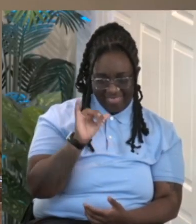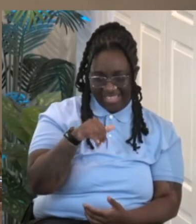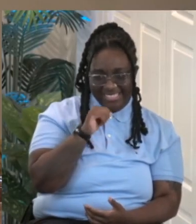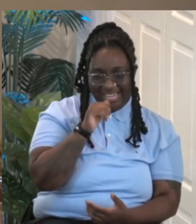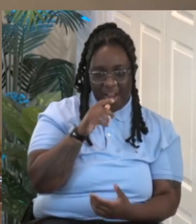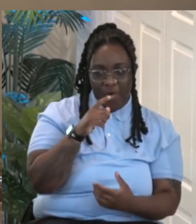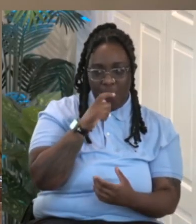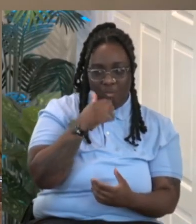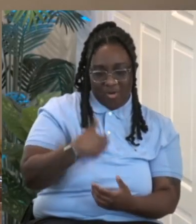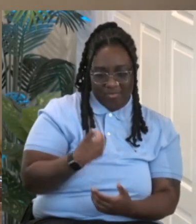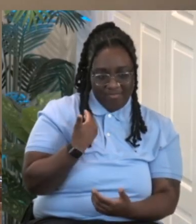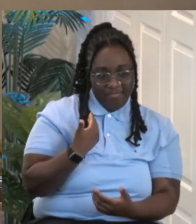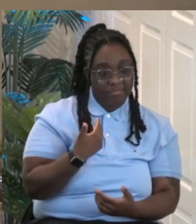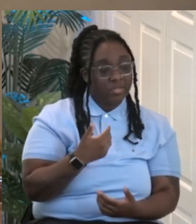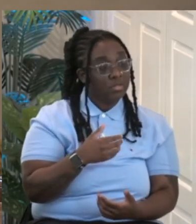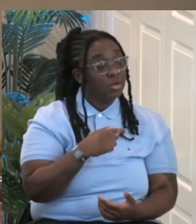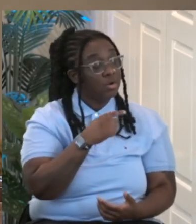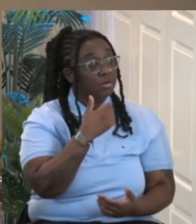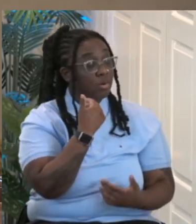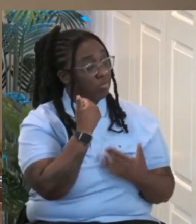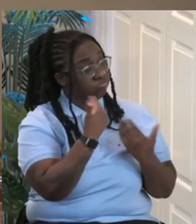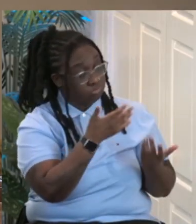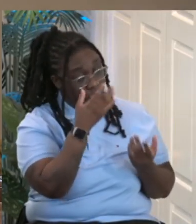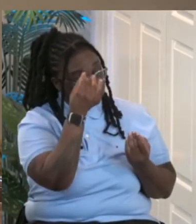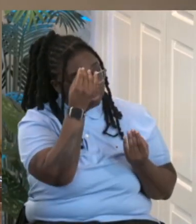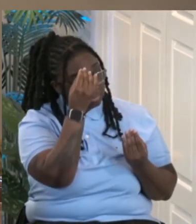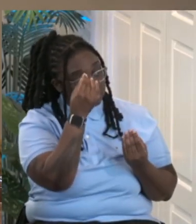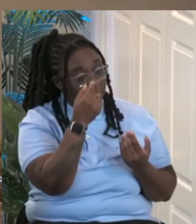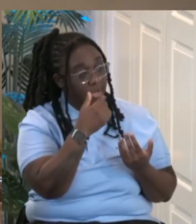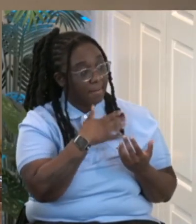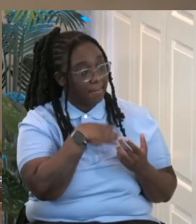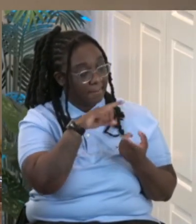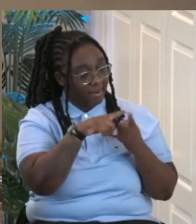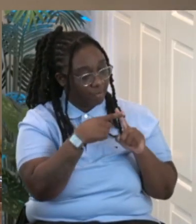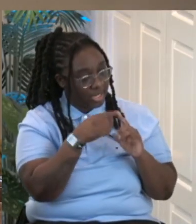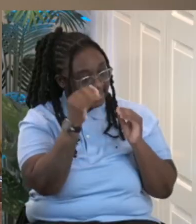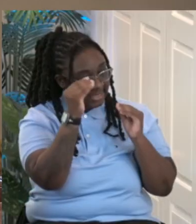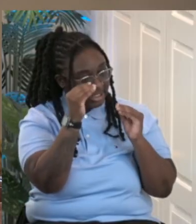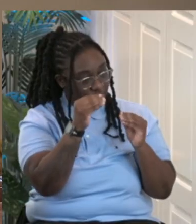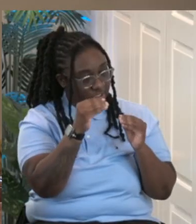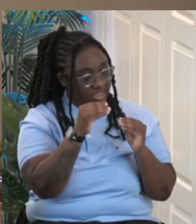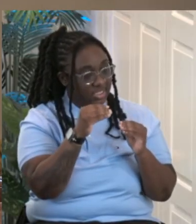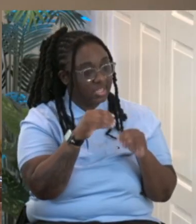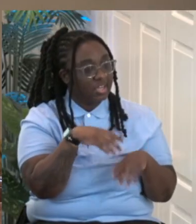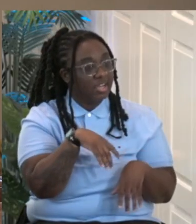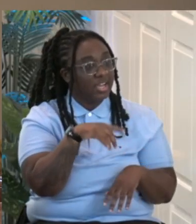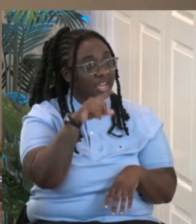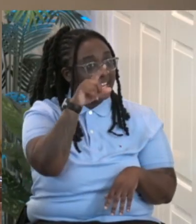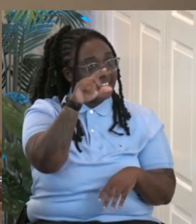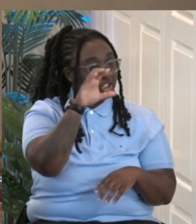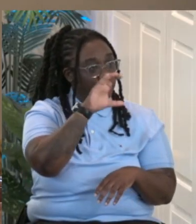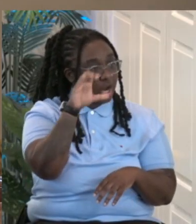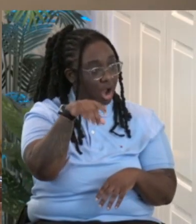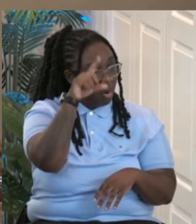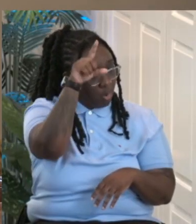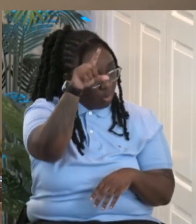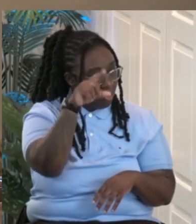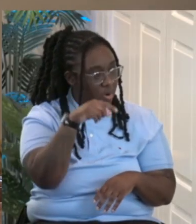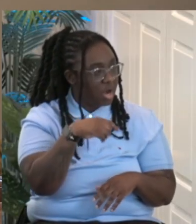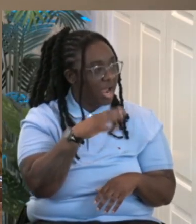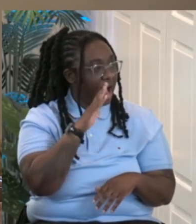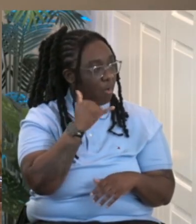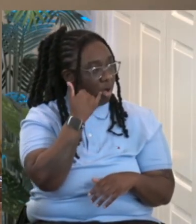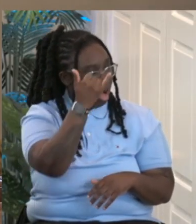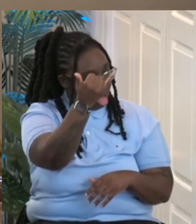friend who teaches at McCormick Seminary in Chicago. Let me call him, and maybe you have a conversation. Well,